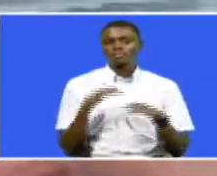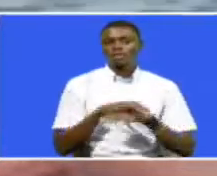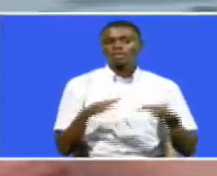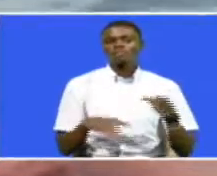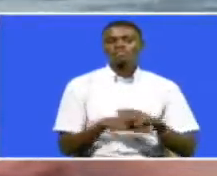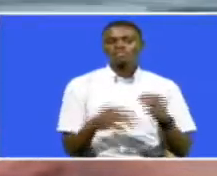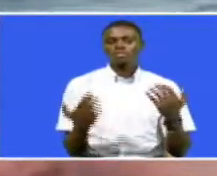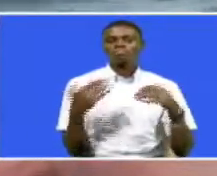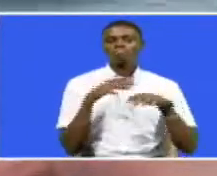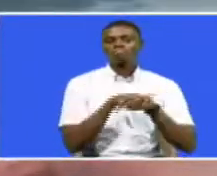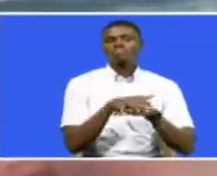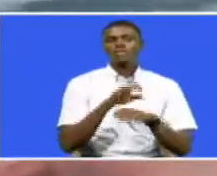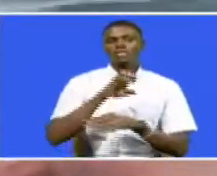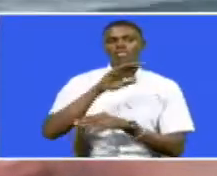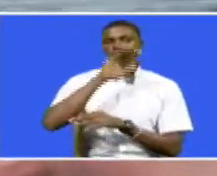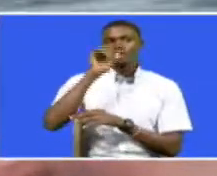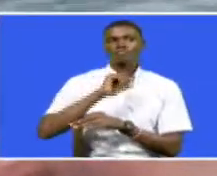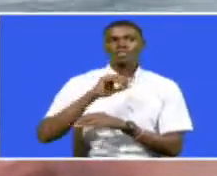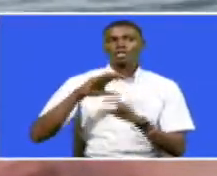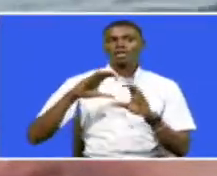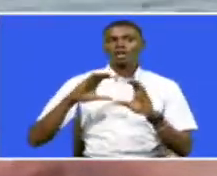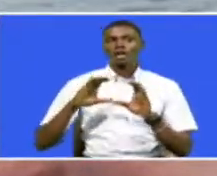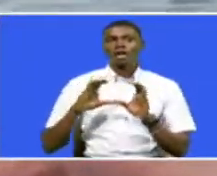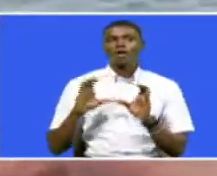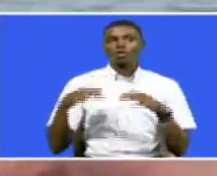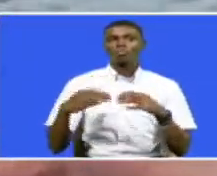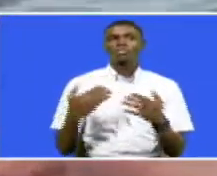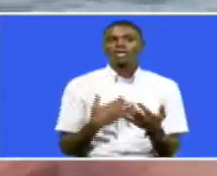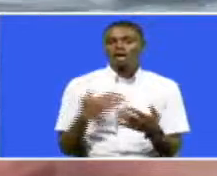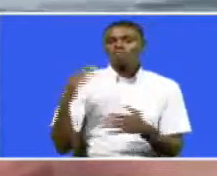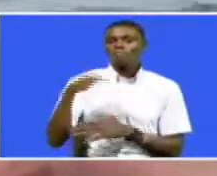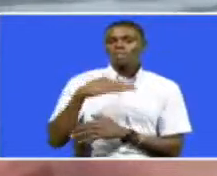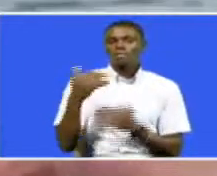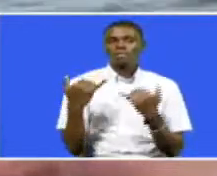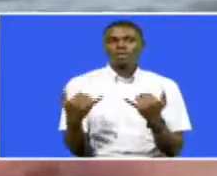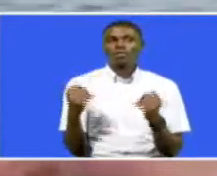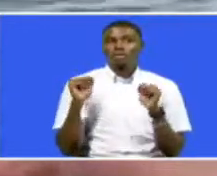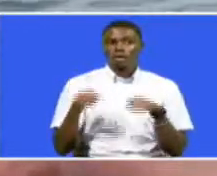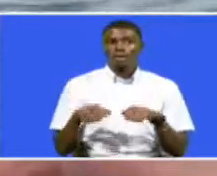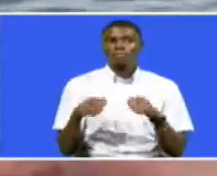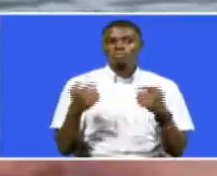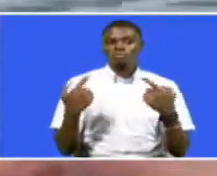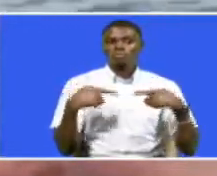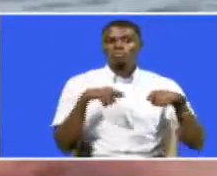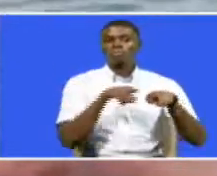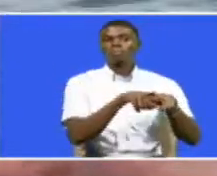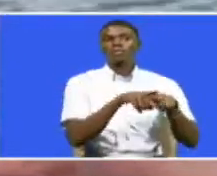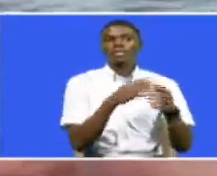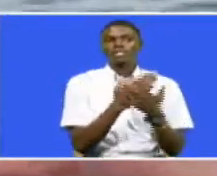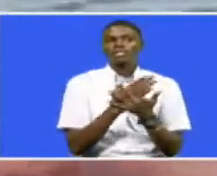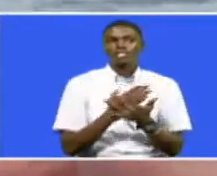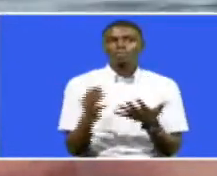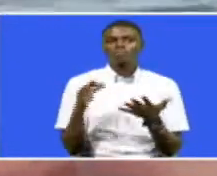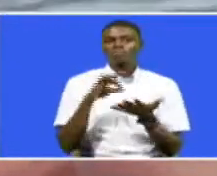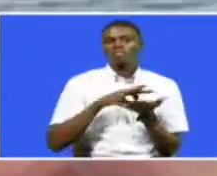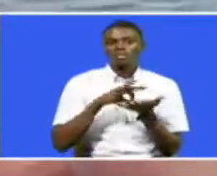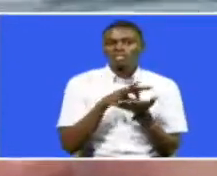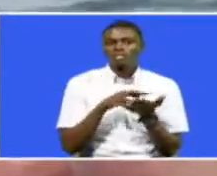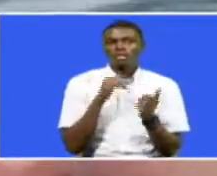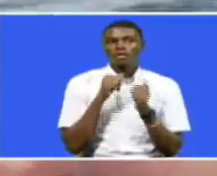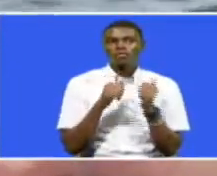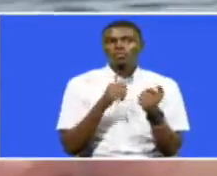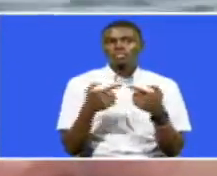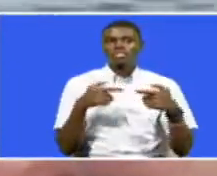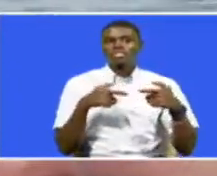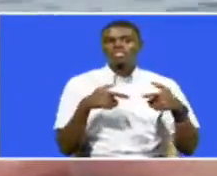is aligned and the East Africa community, you know, we have a parliament, so if they are able to align some of these factors that led